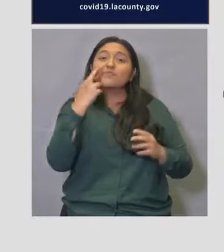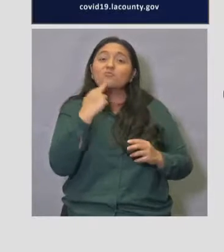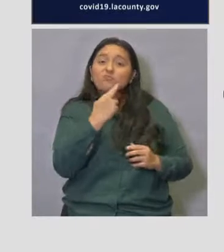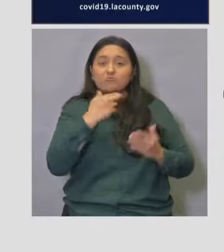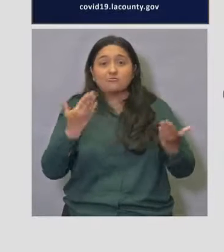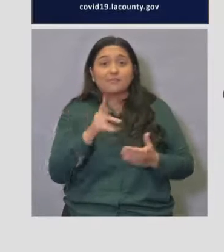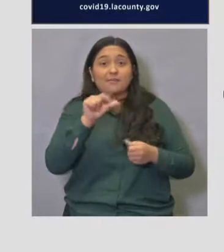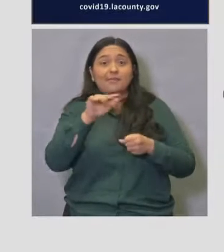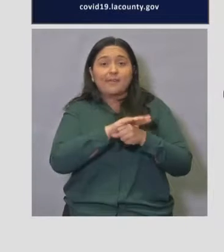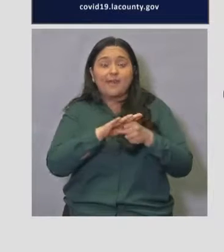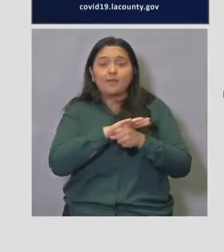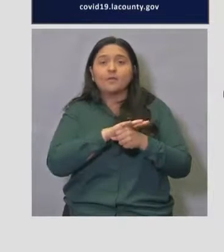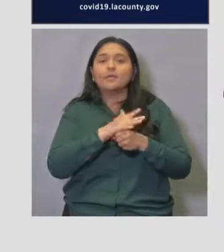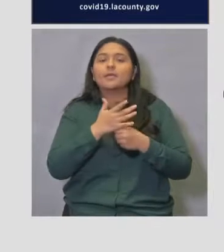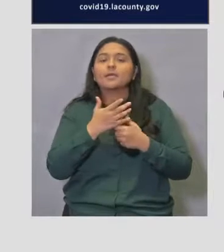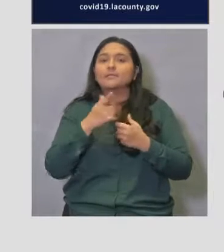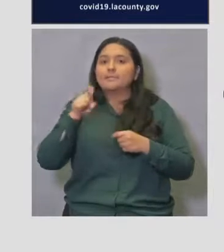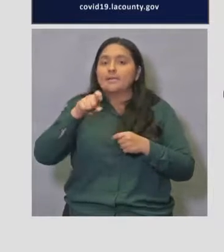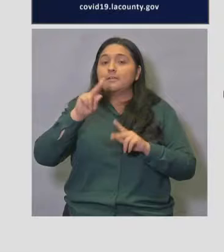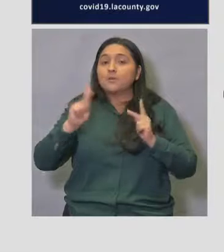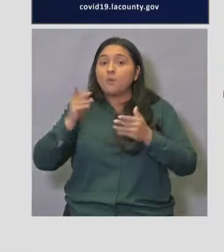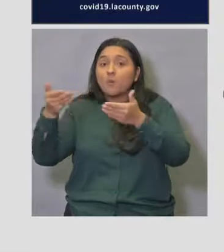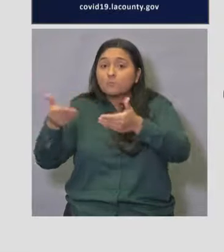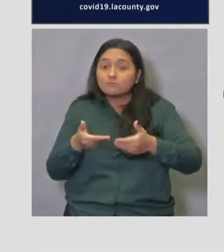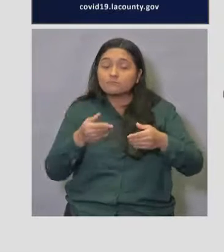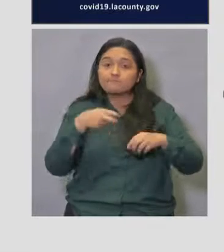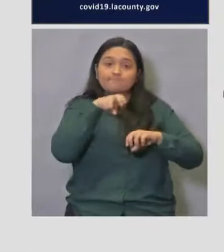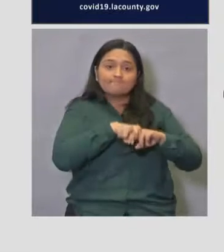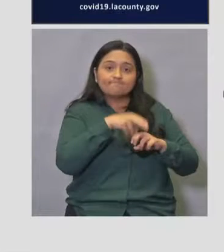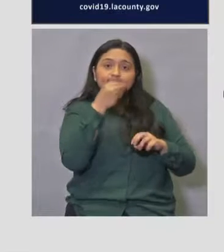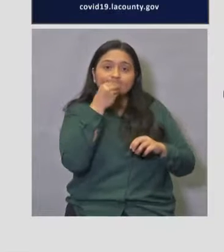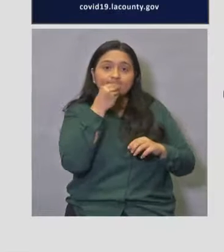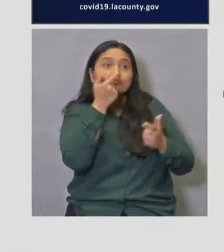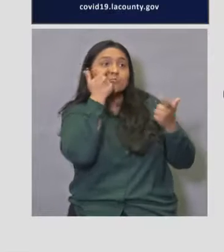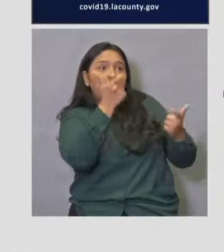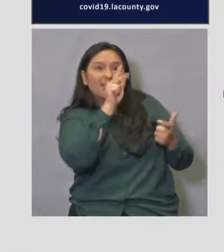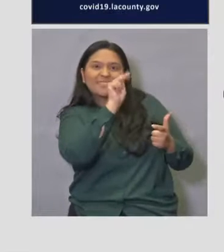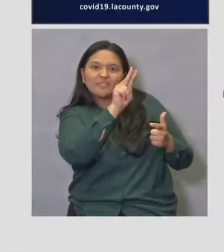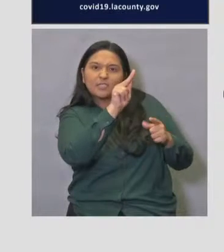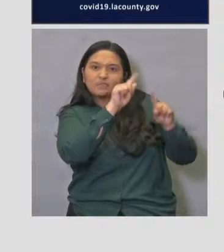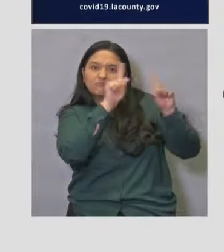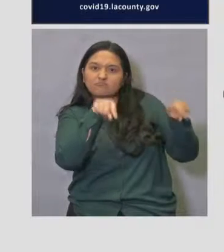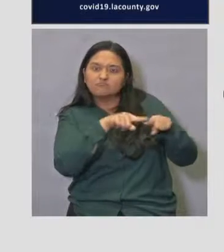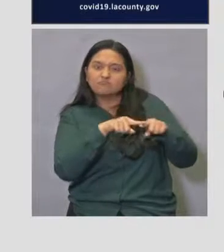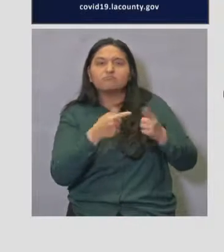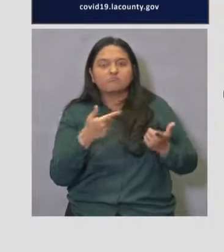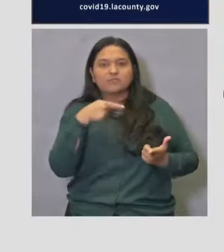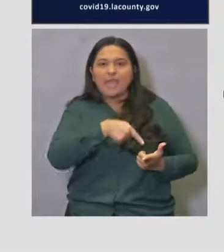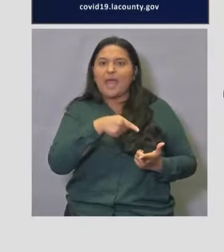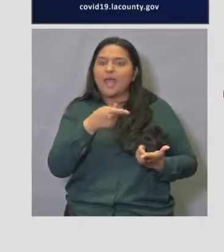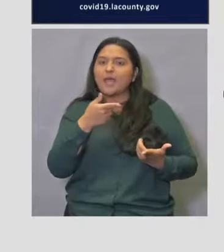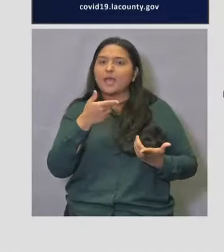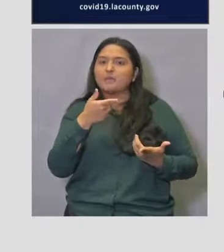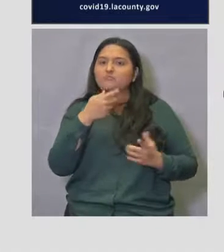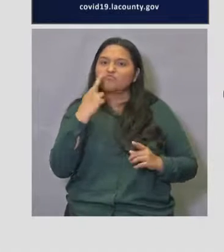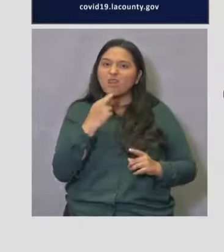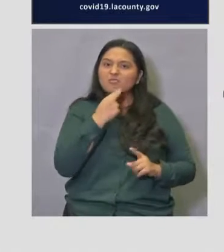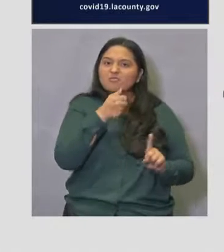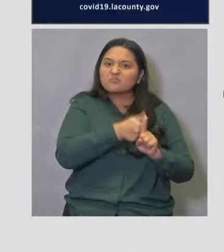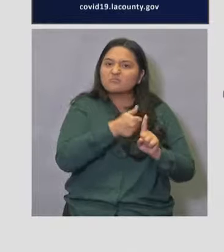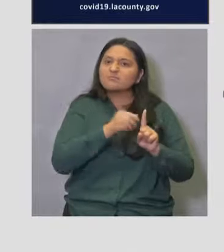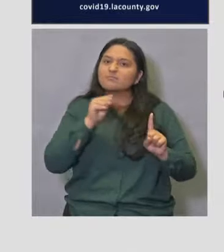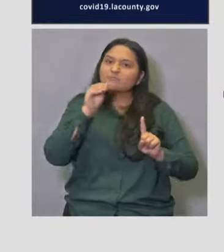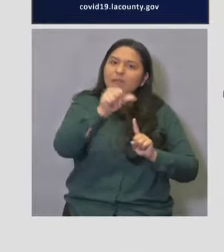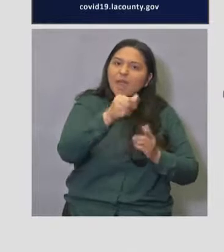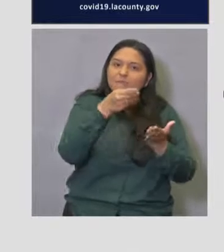on people coming in to eat while watching something on television. They spent a lot of money putting these TVs outside on the